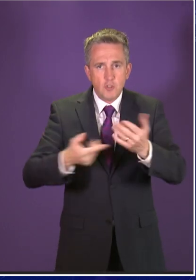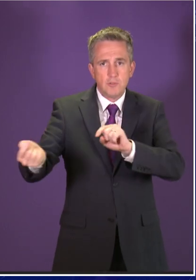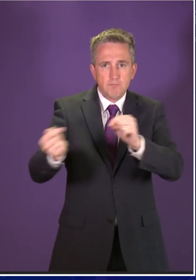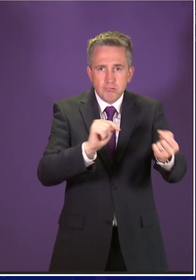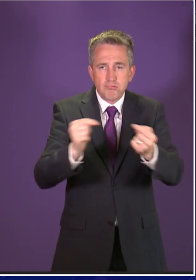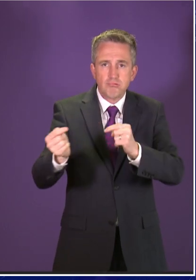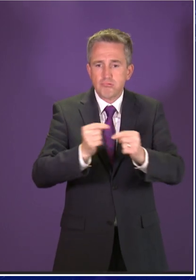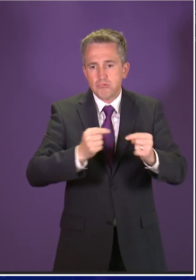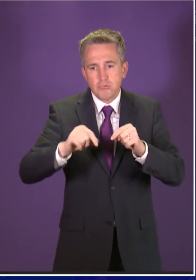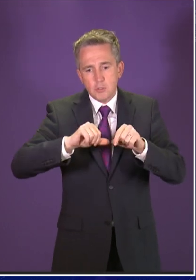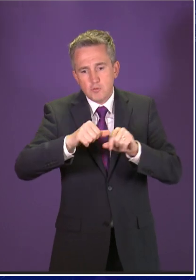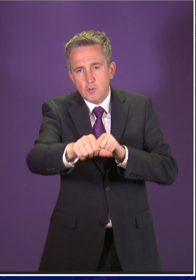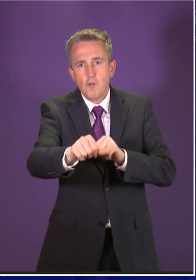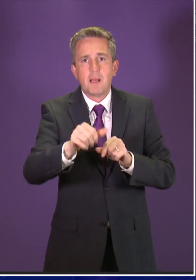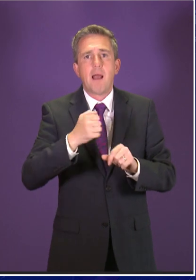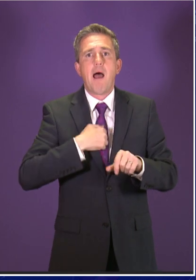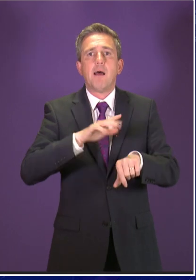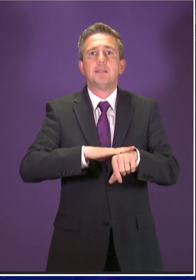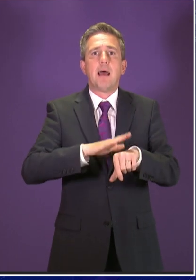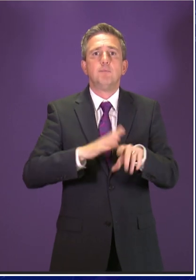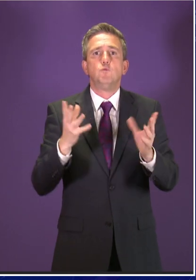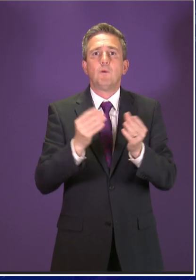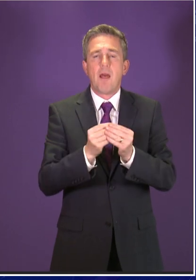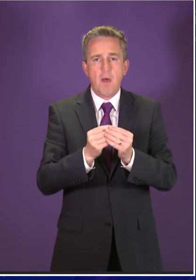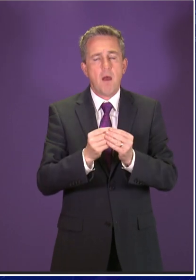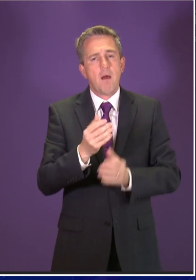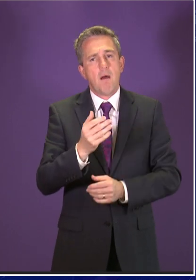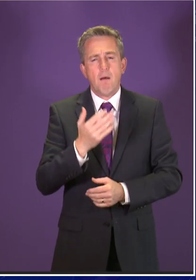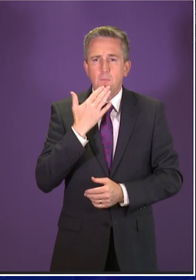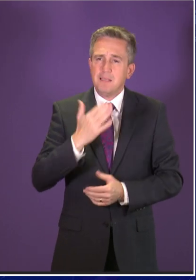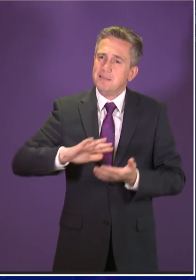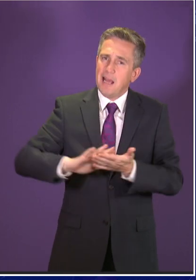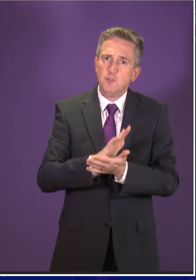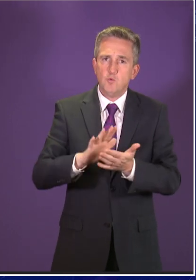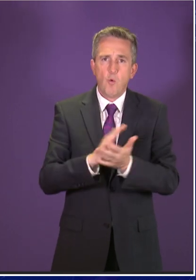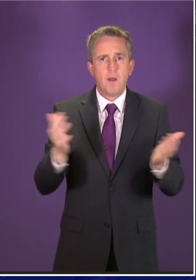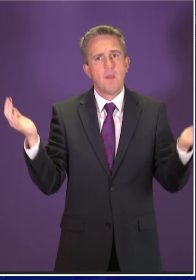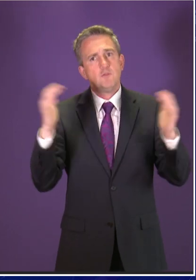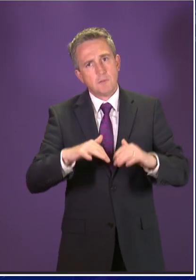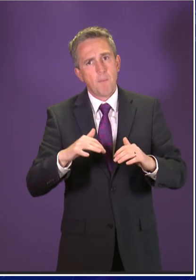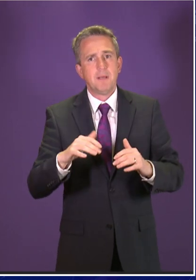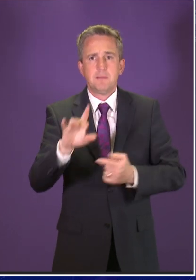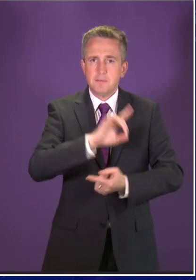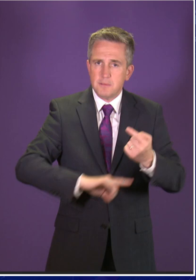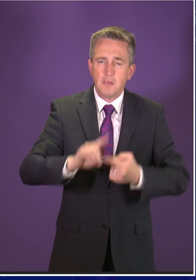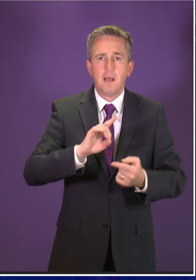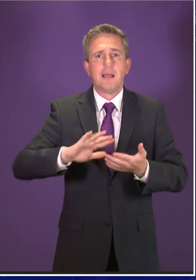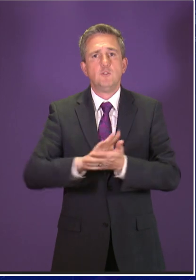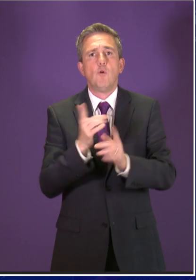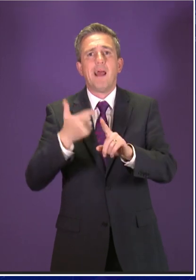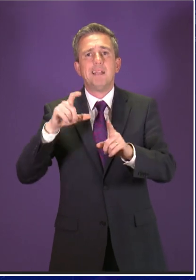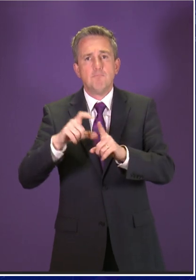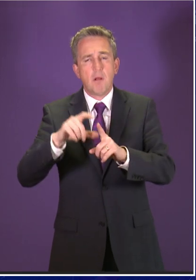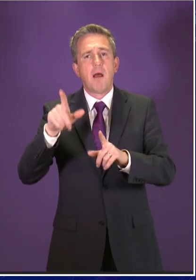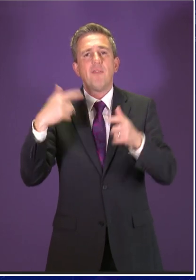this Parliament during our short time together. Please enjoy this summit and most especially this city and its